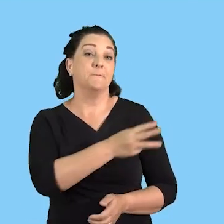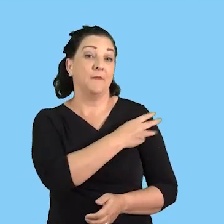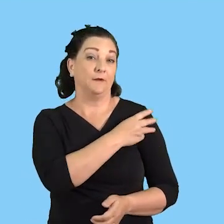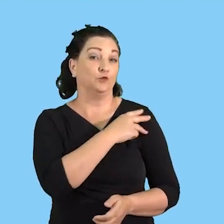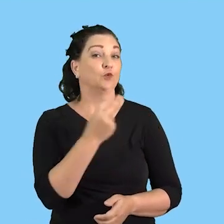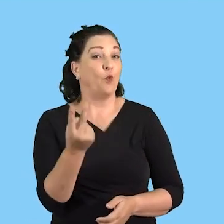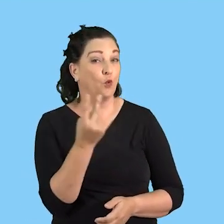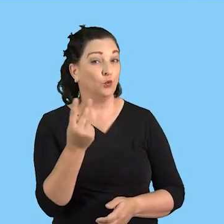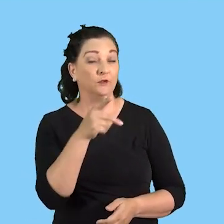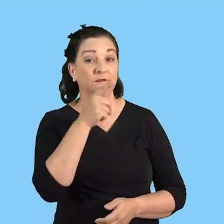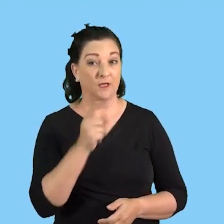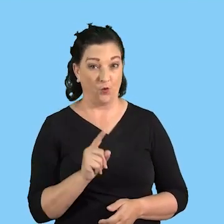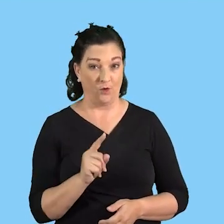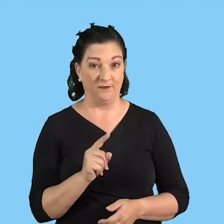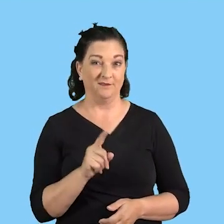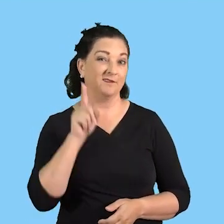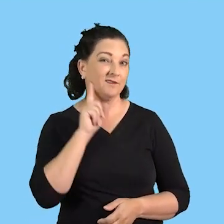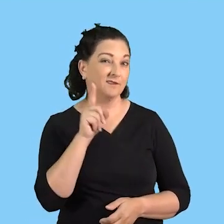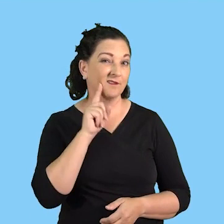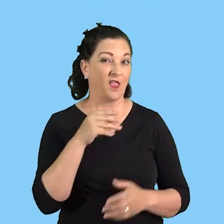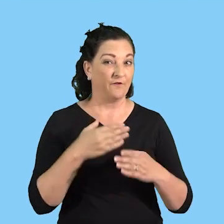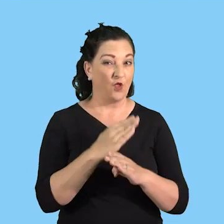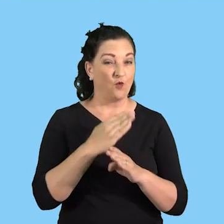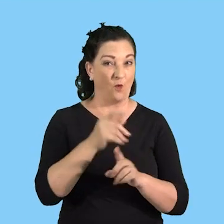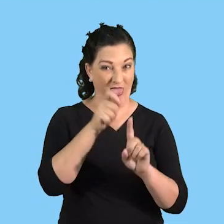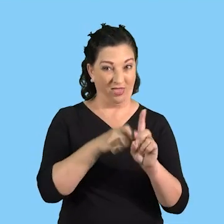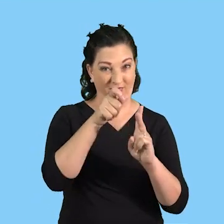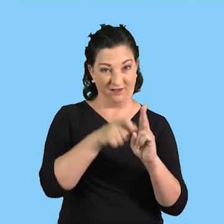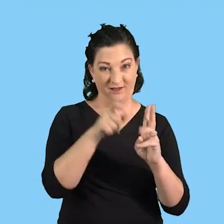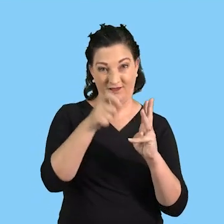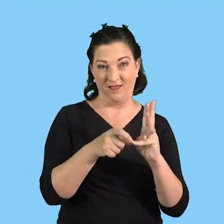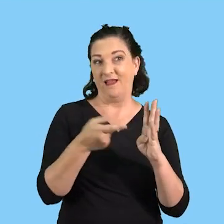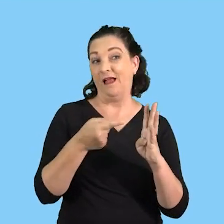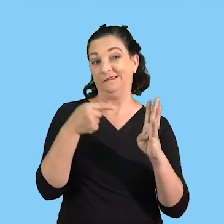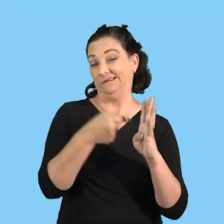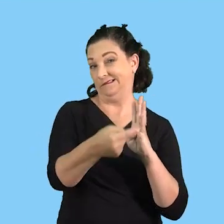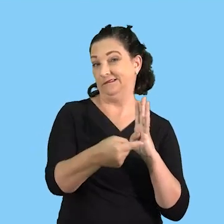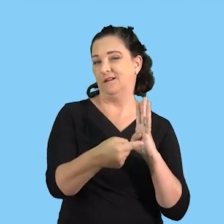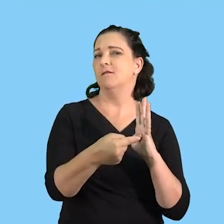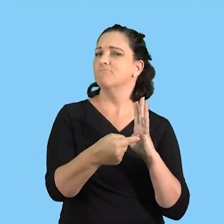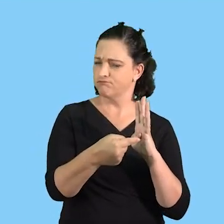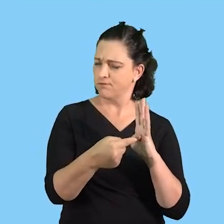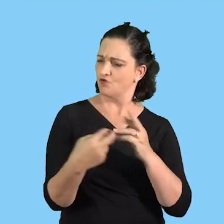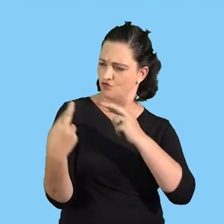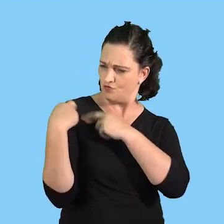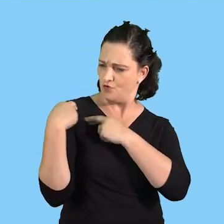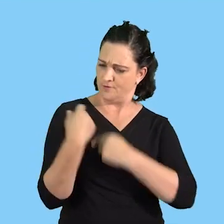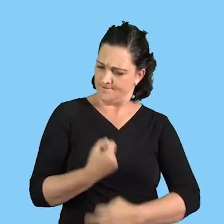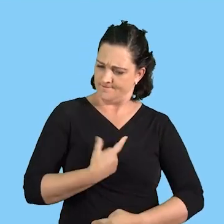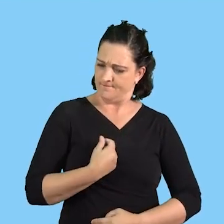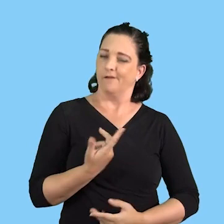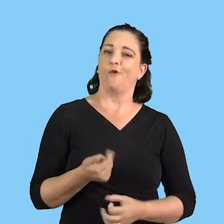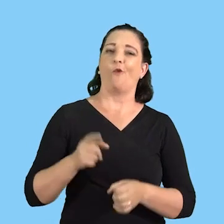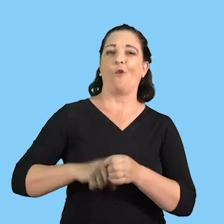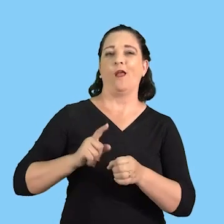Management also ensures that each employee is responsible for the quality of his or her work. So when